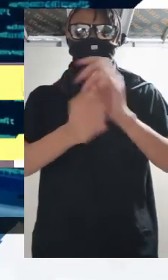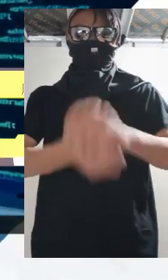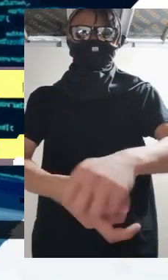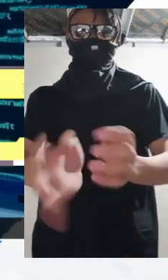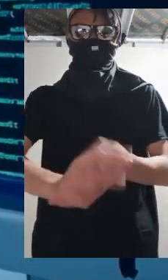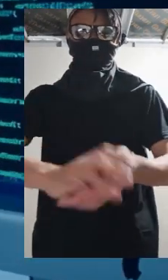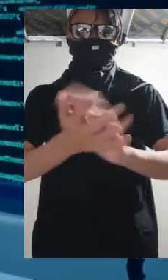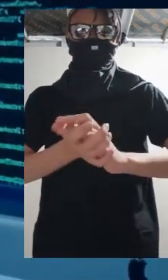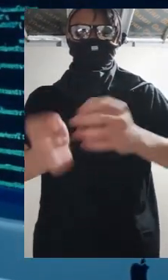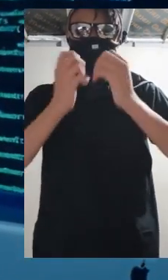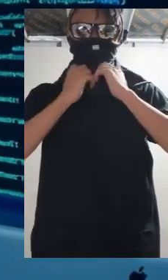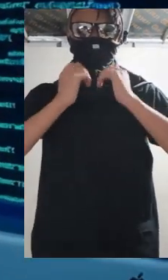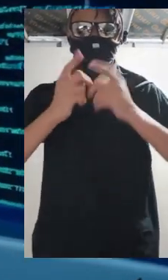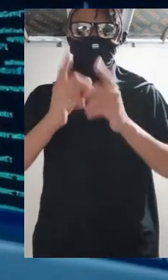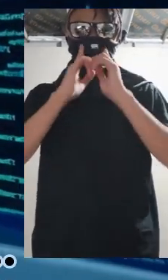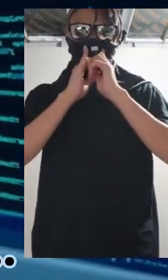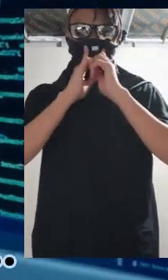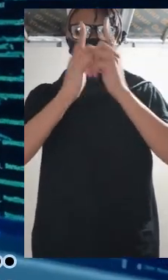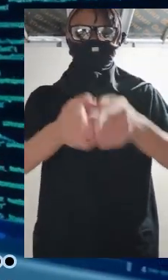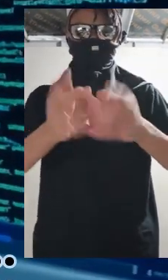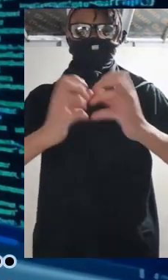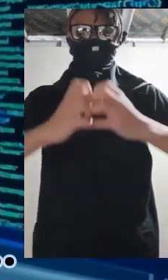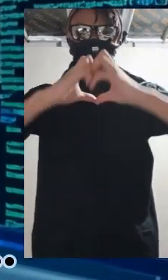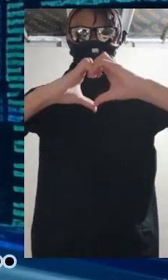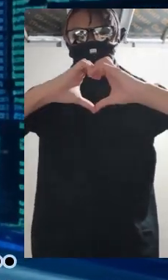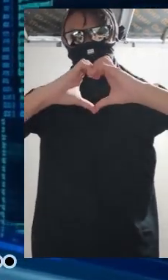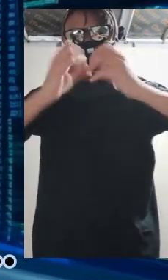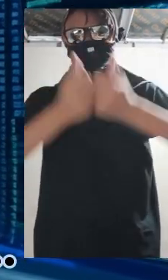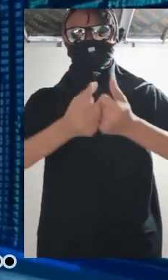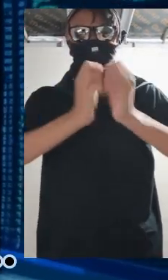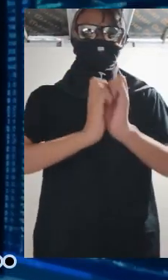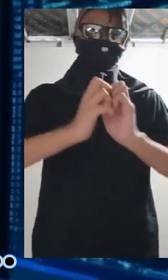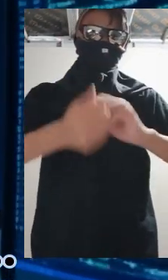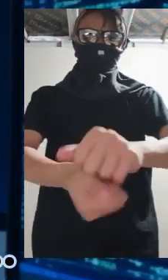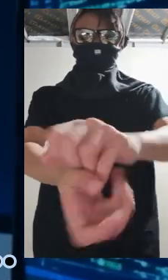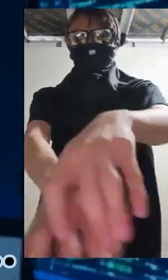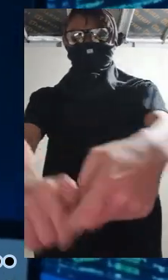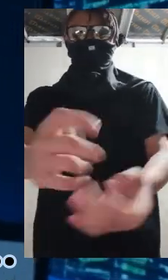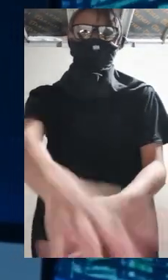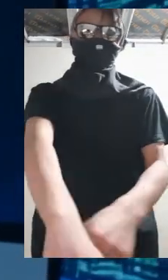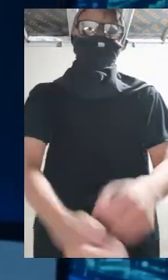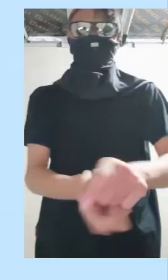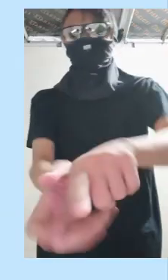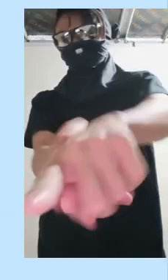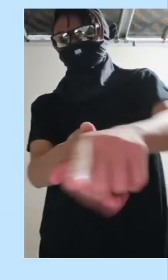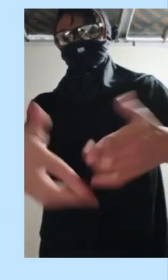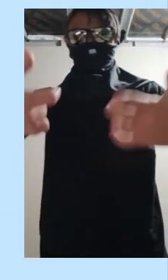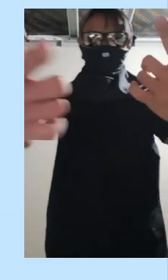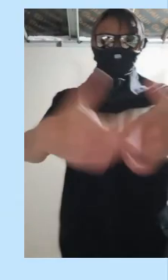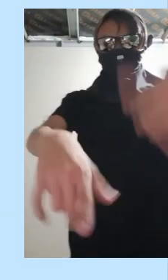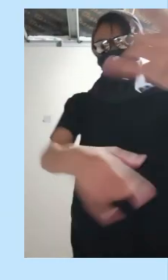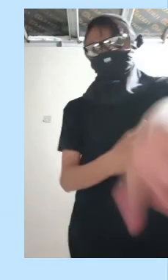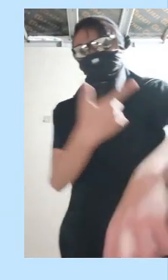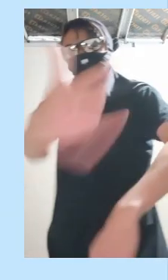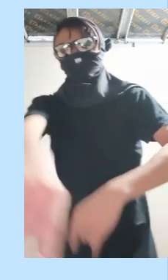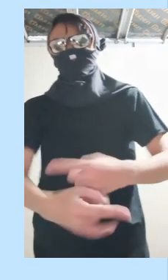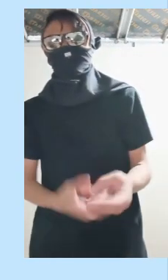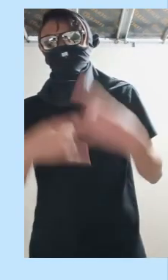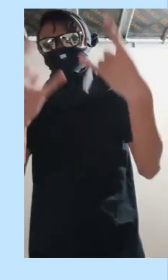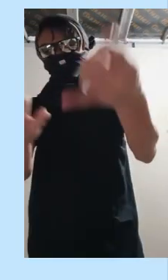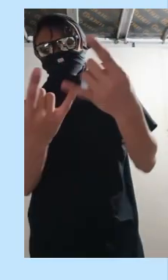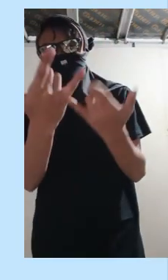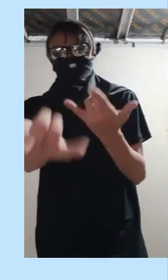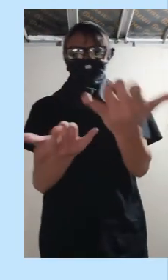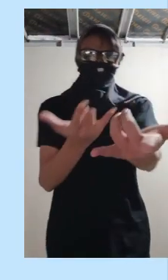strategies. Patch management, updating software regularly to fix security flaws. Network segmentation,